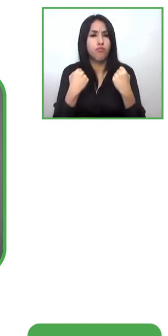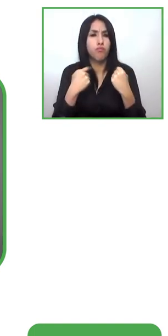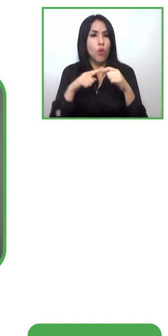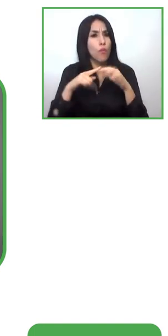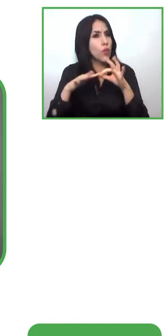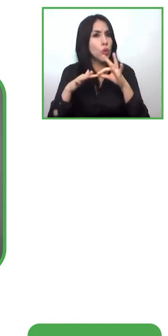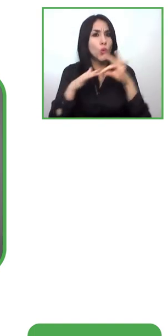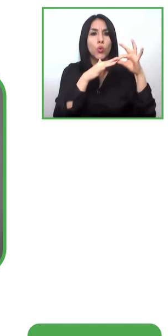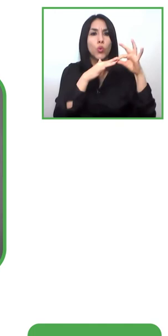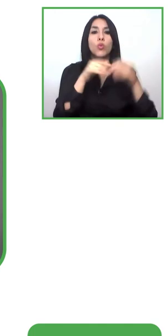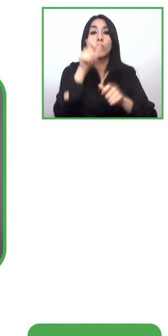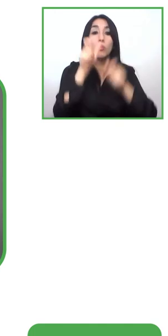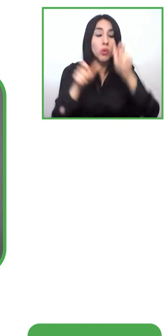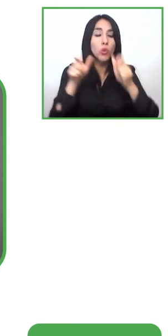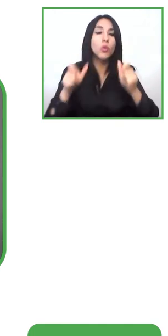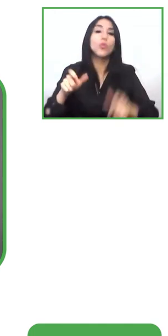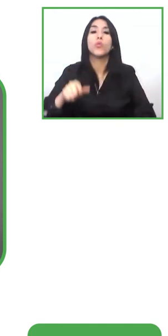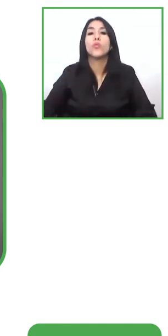as we are.